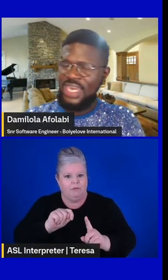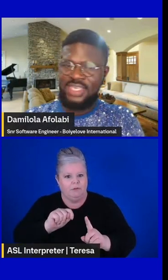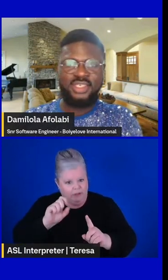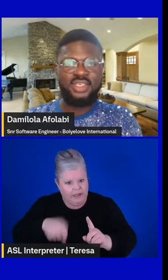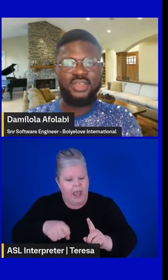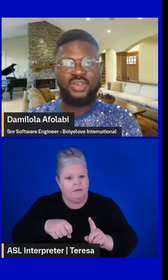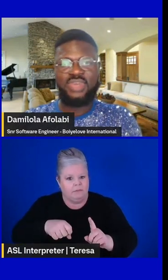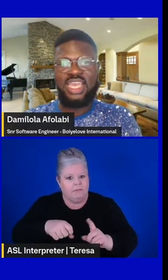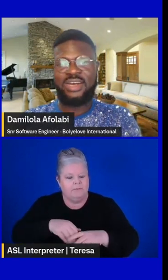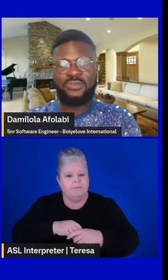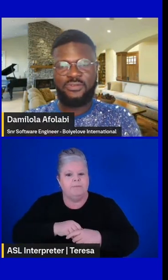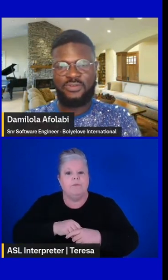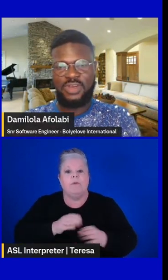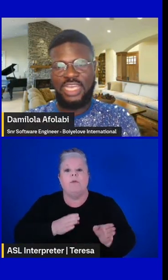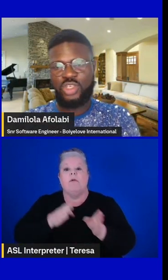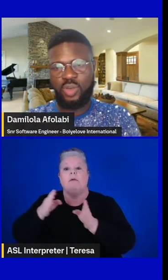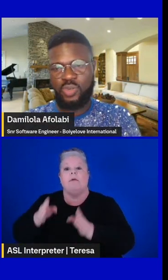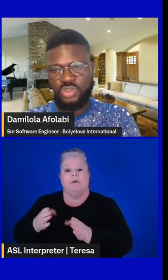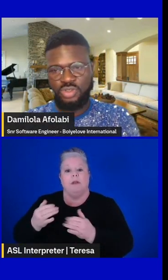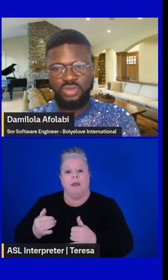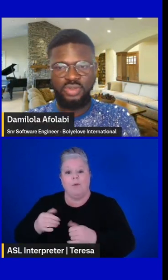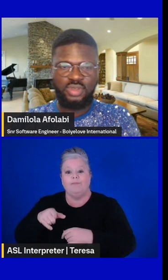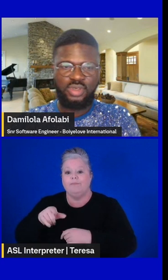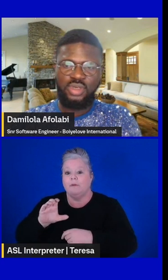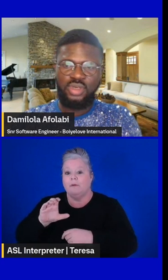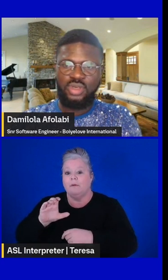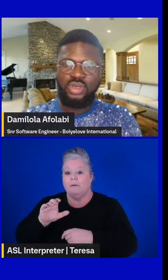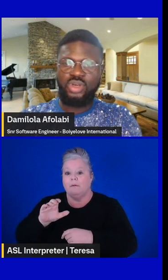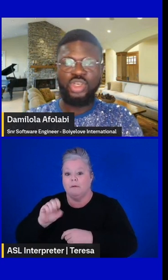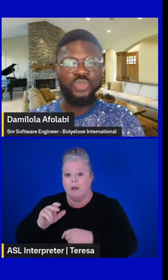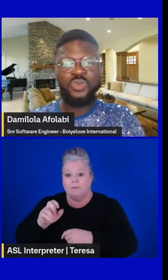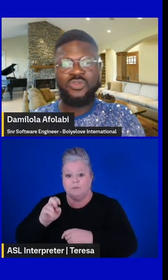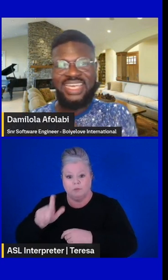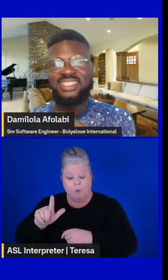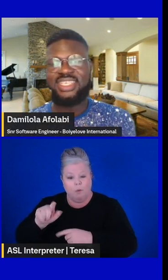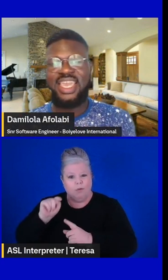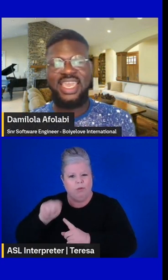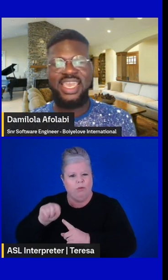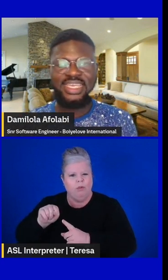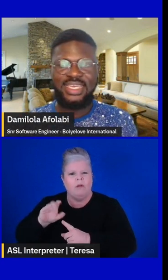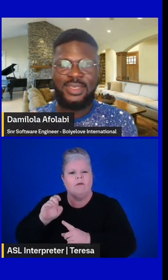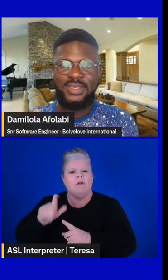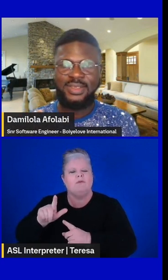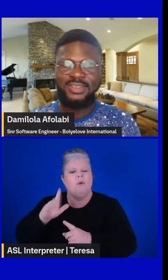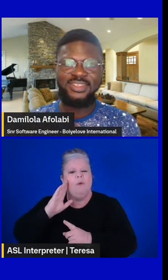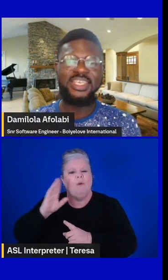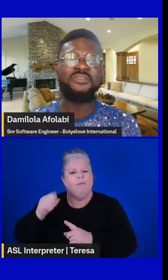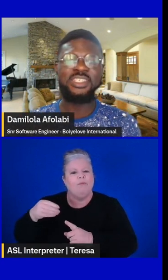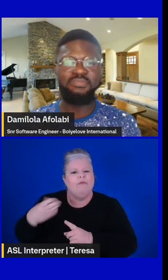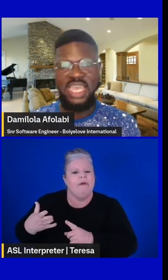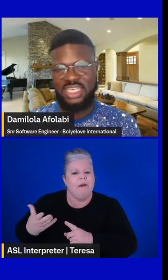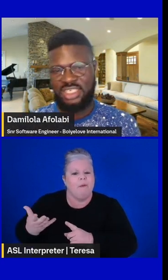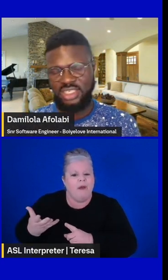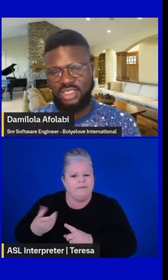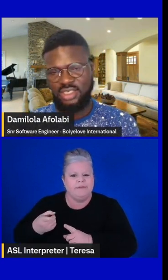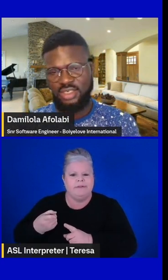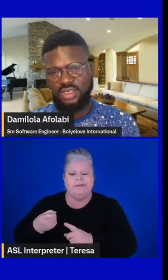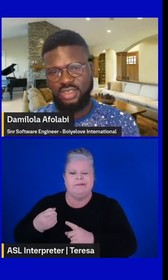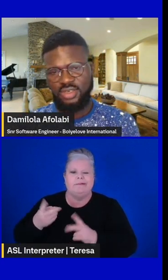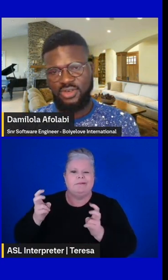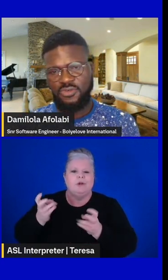On the right, we have HashiCorp Consul. Consul provides a service